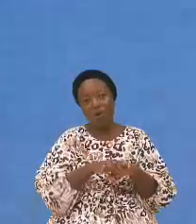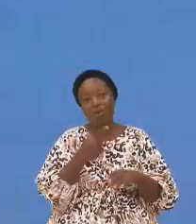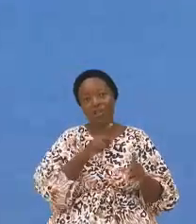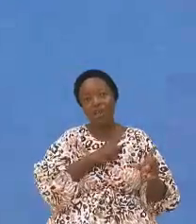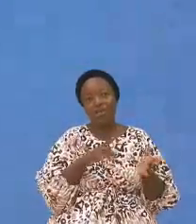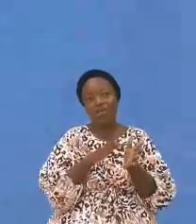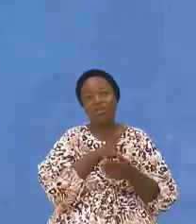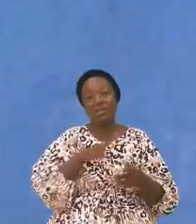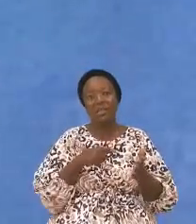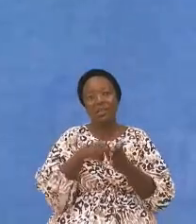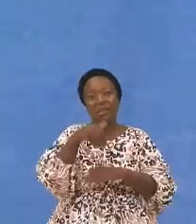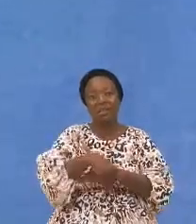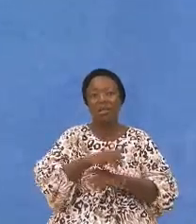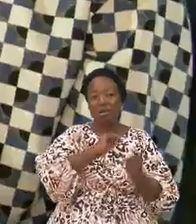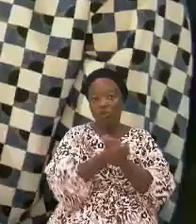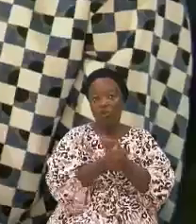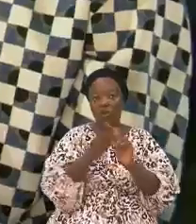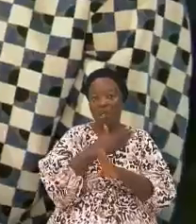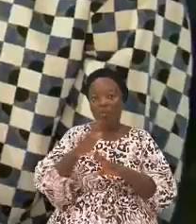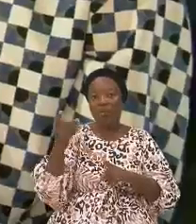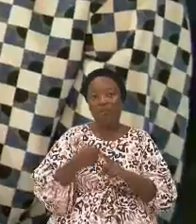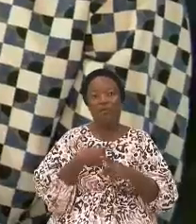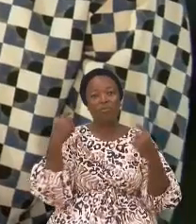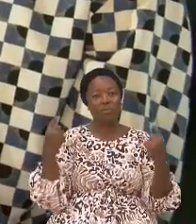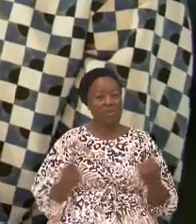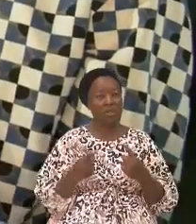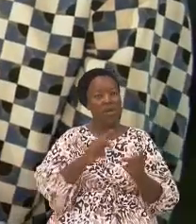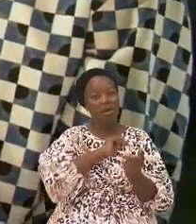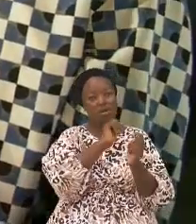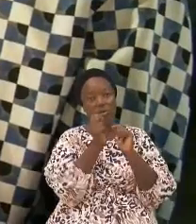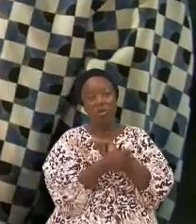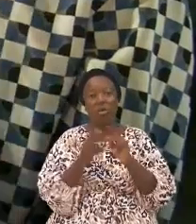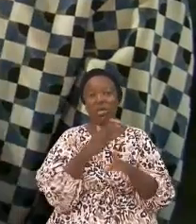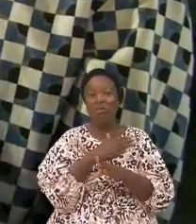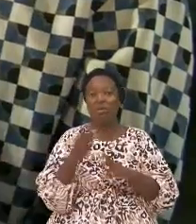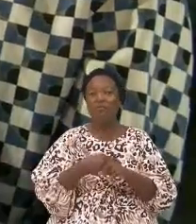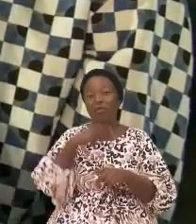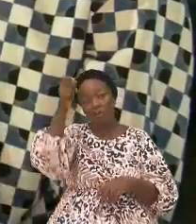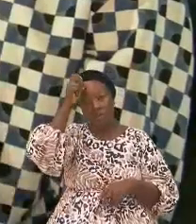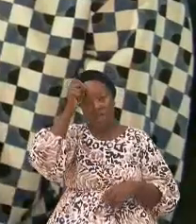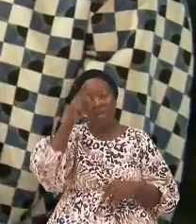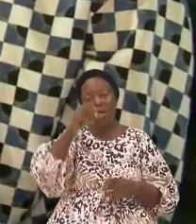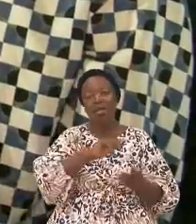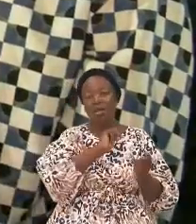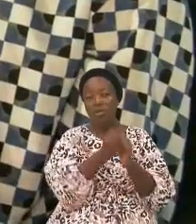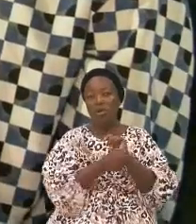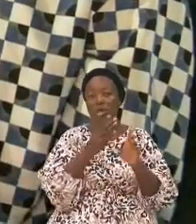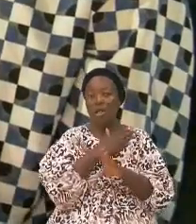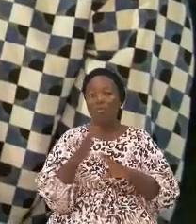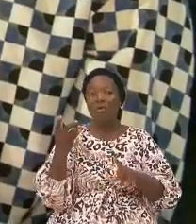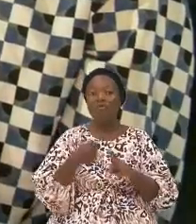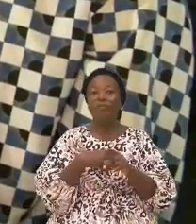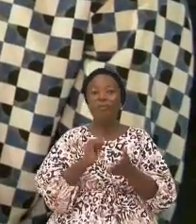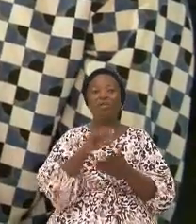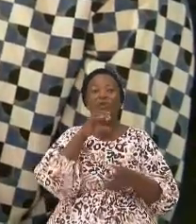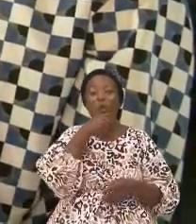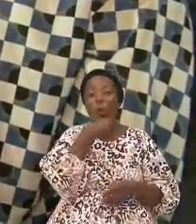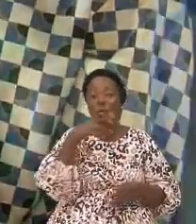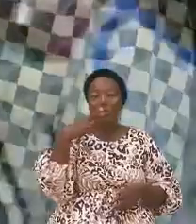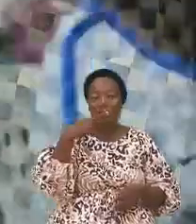you believe on the Lord Jesus Christ tonight, turn away from sin, turn away from